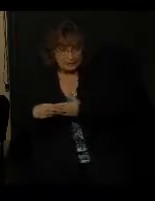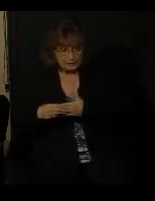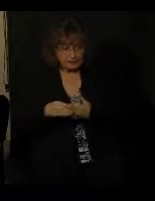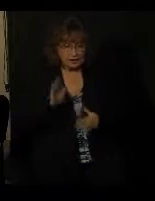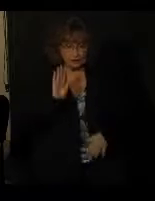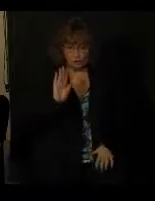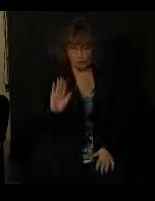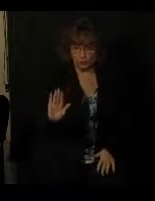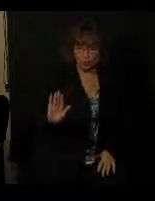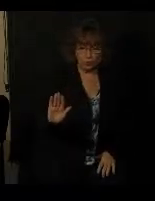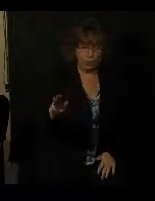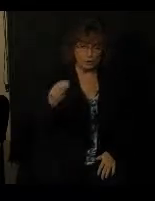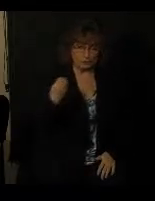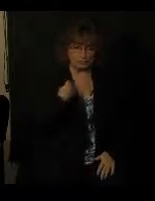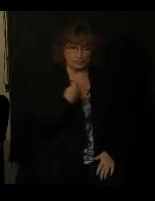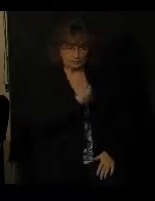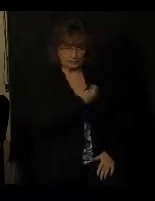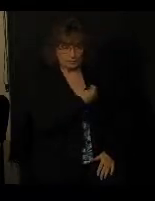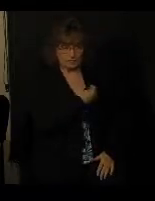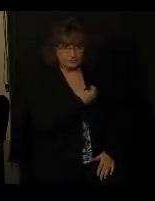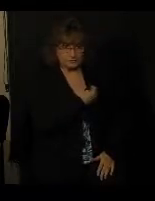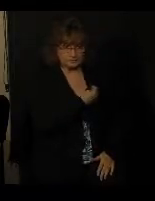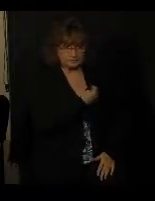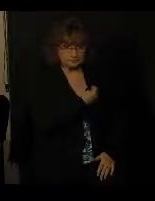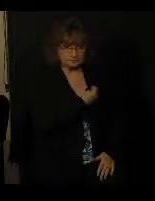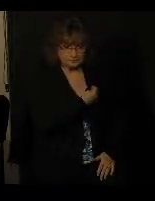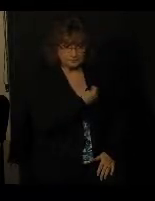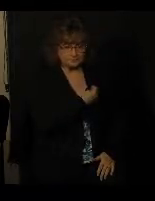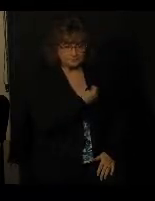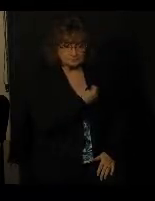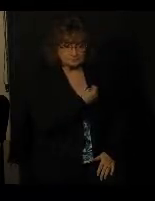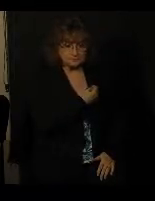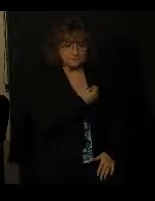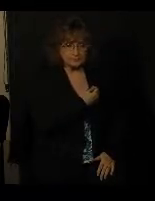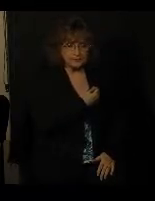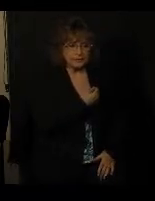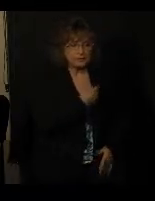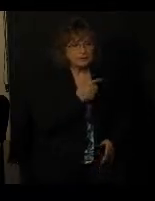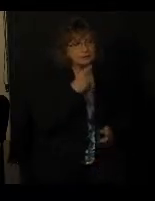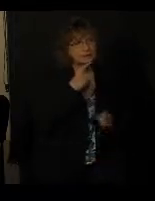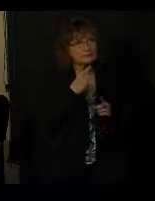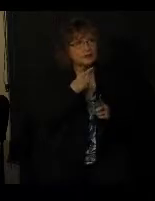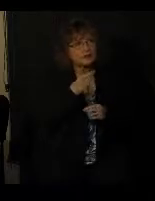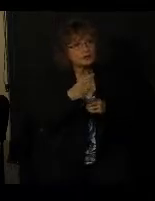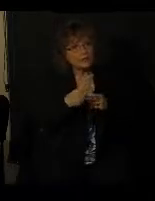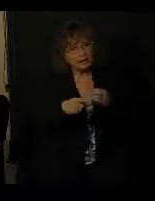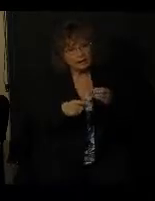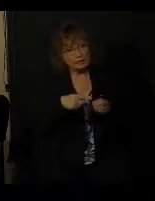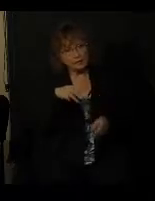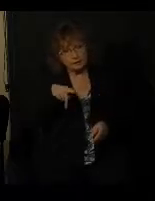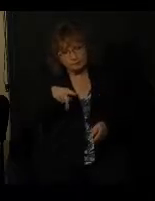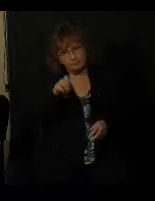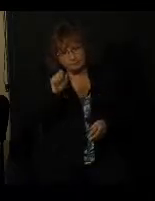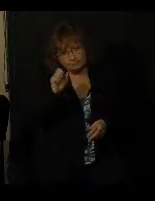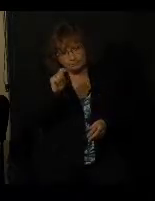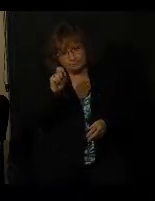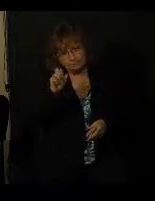time answered, and the next couple of times he's like, well, yes, Lord, you know I love you. And Jesus said, feed my sheep.